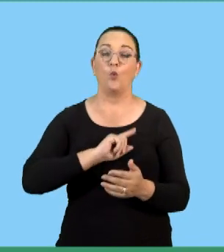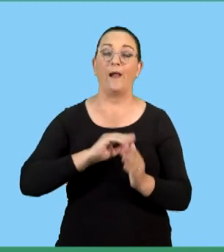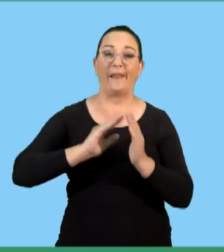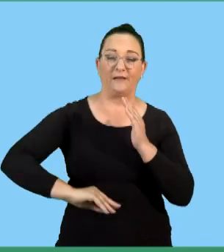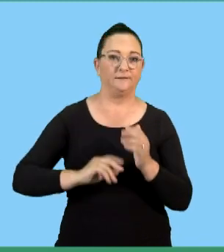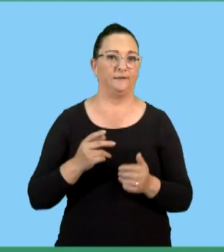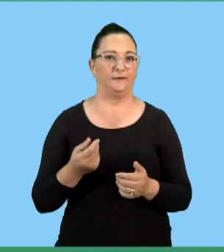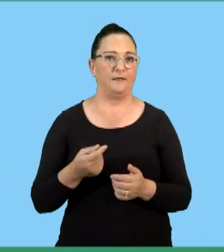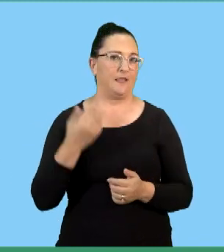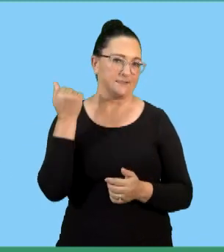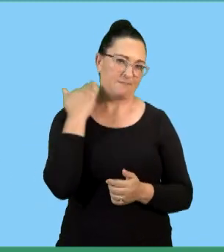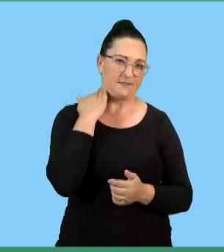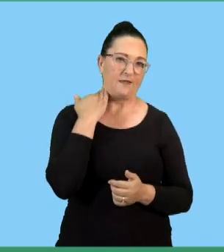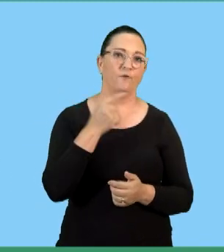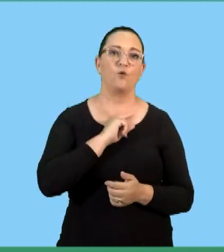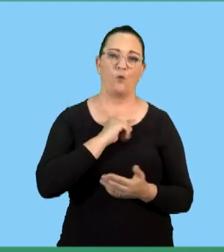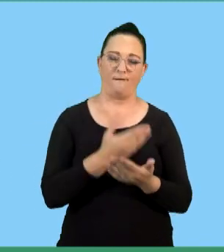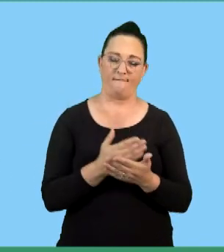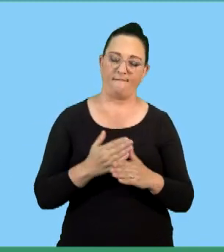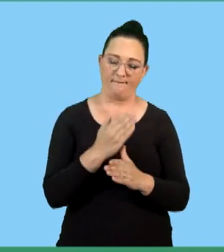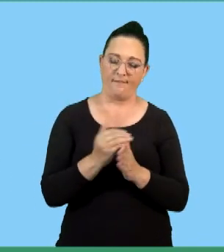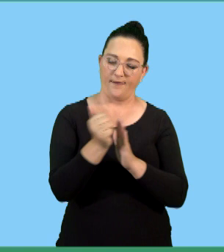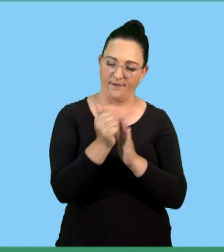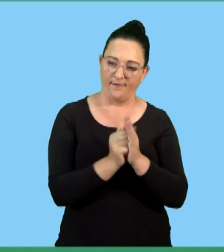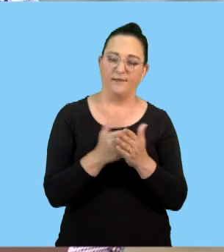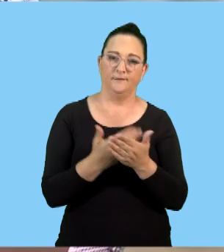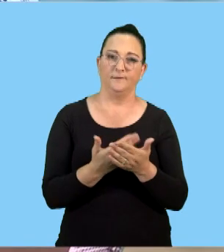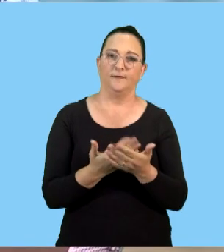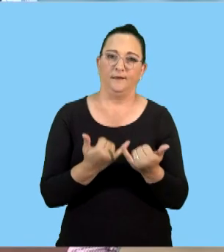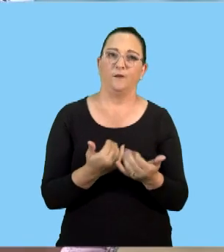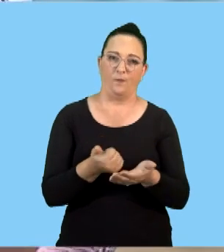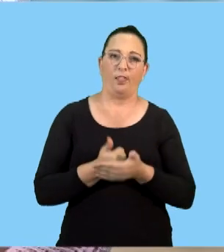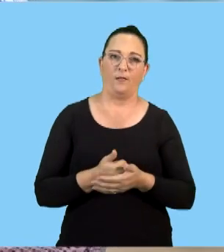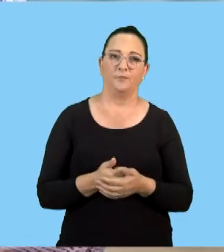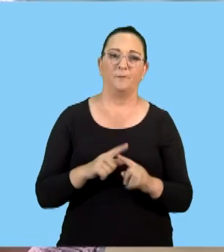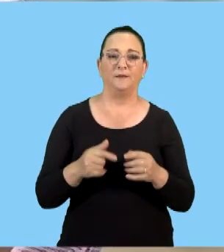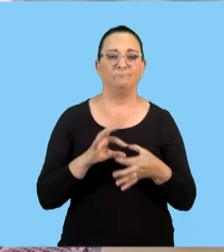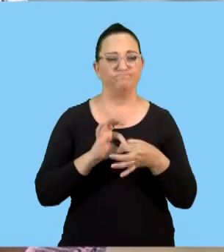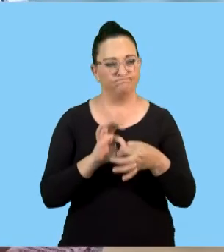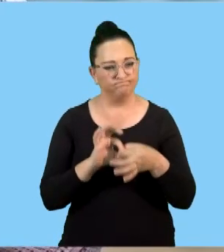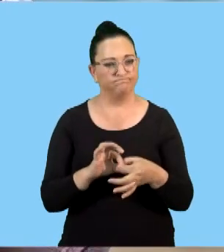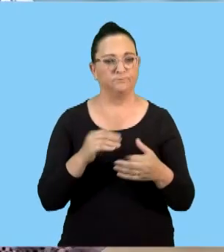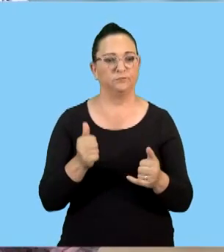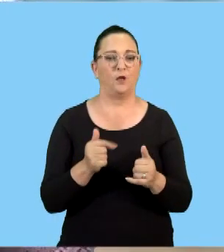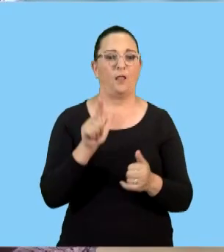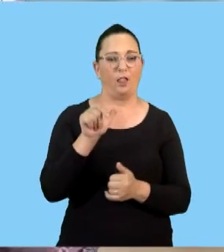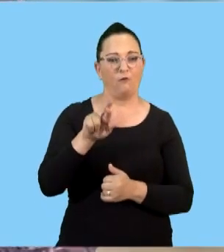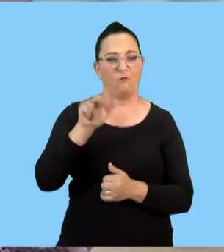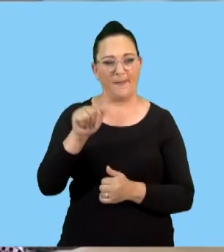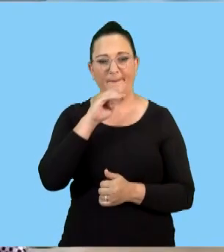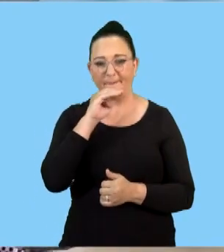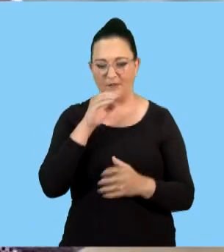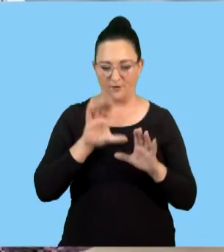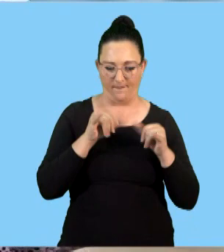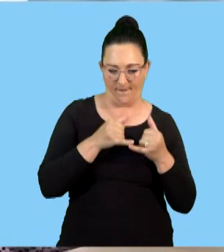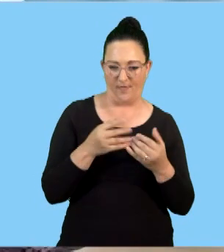Why? Because we are guided by the Labor Relations Act. Don't forget, Labor Relations Act is all about the relationship between the employer and